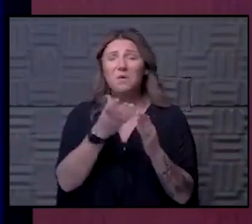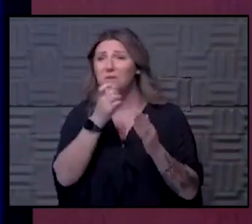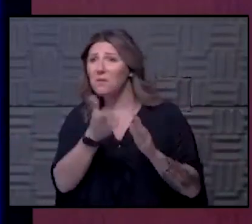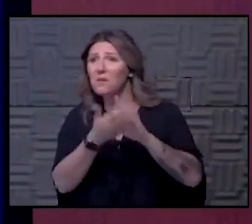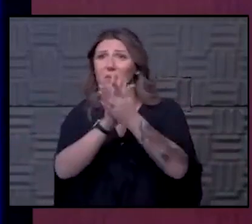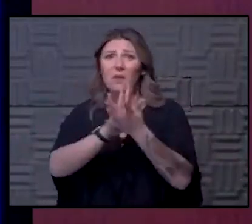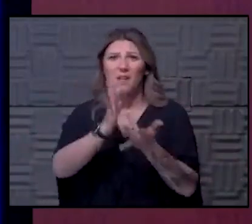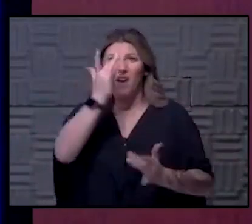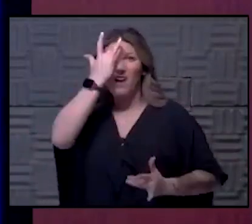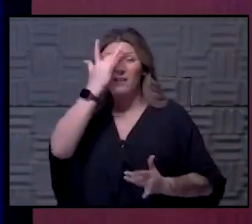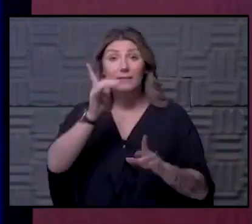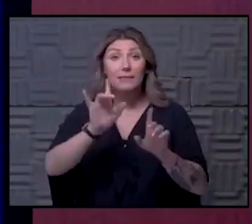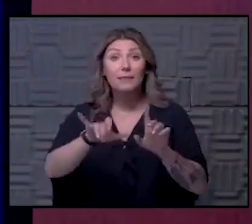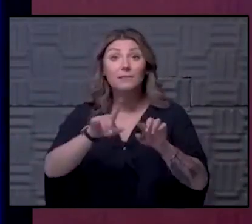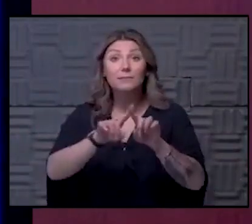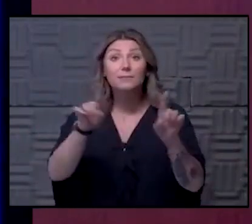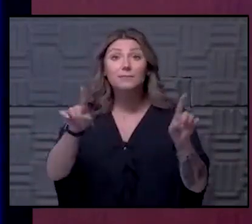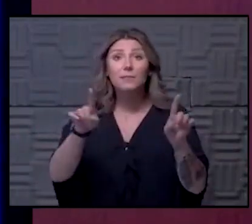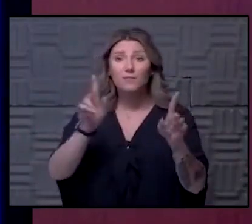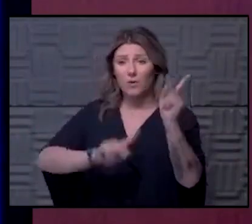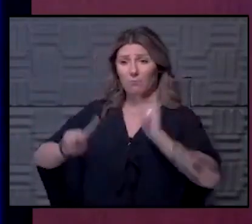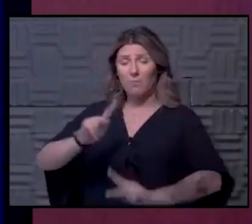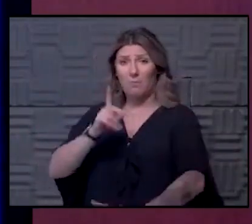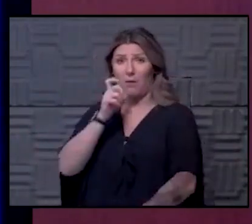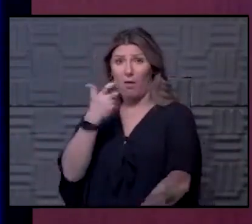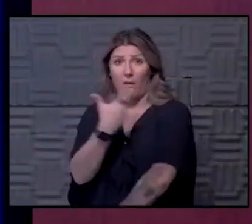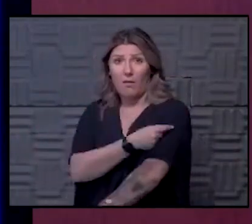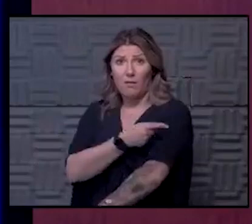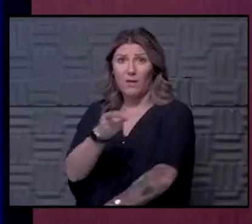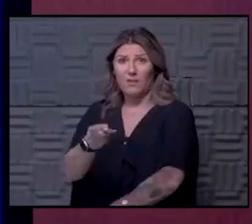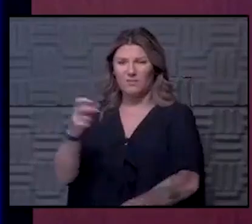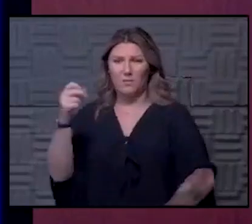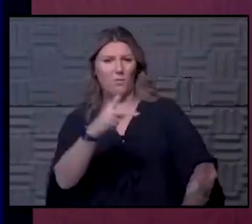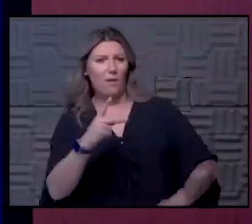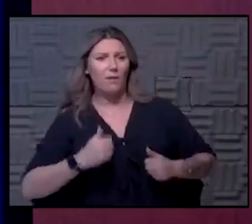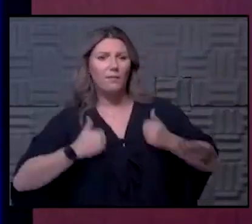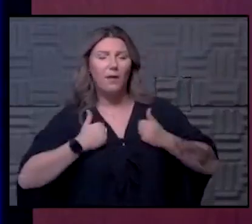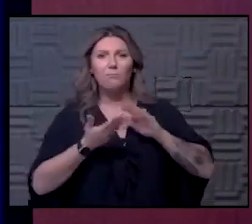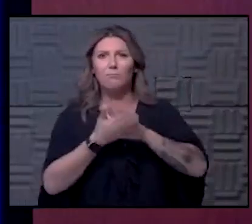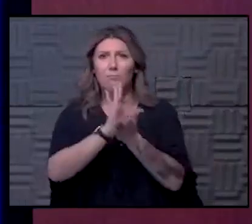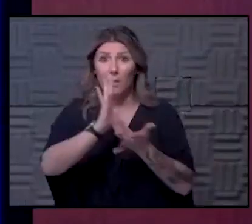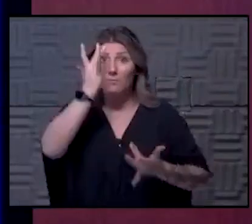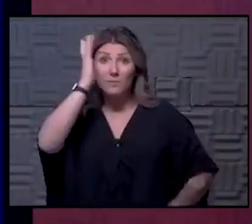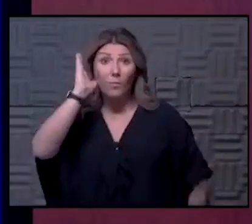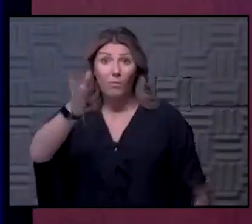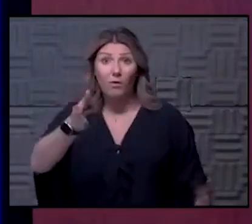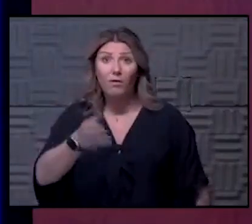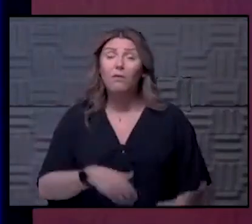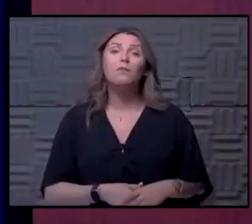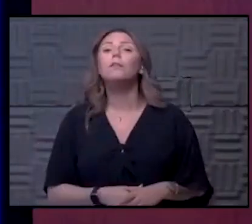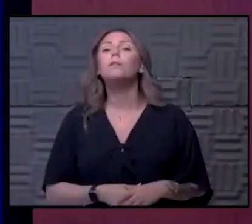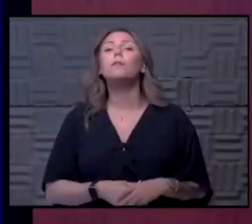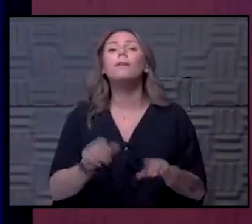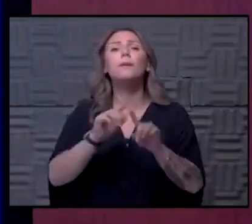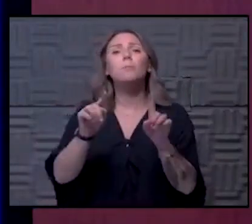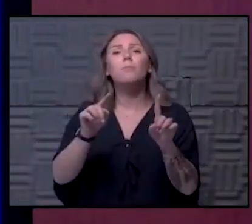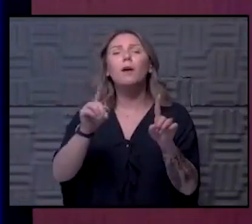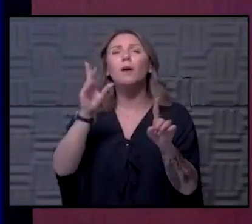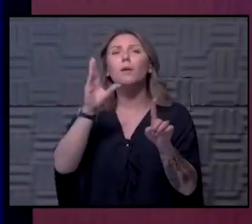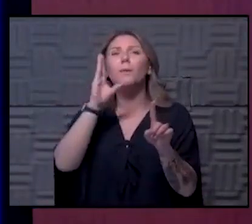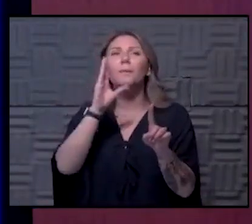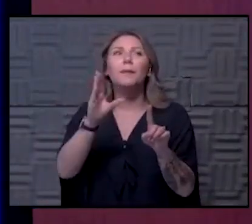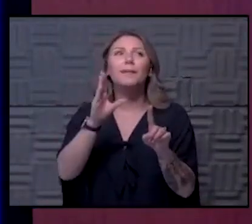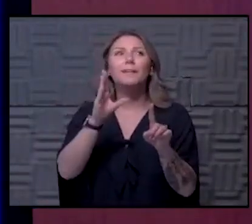sick, which will be different than those who have not been vaccinated who want to return to life. They are going to get sick. I think that there will be more and